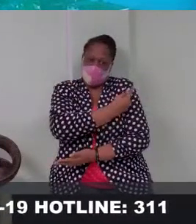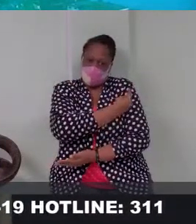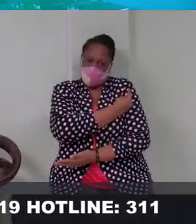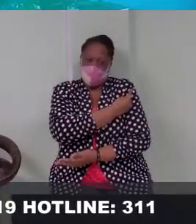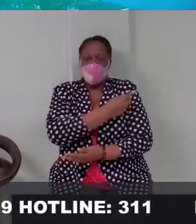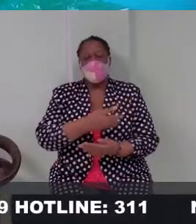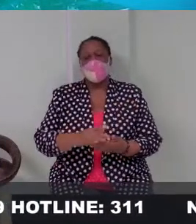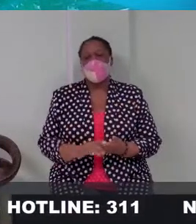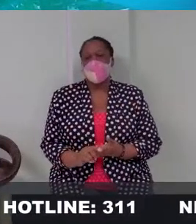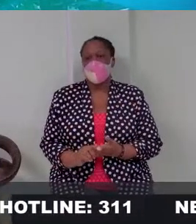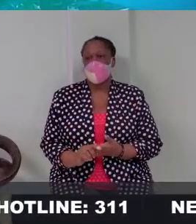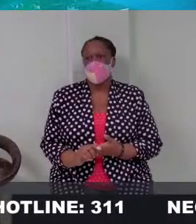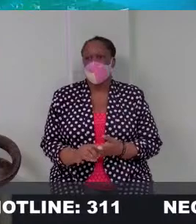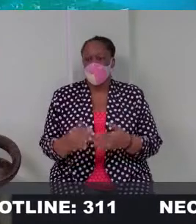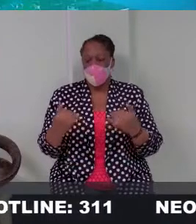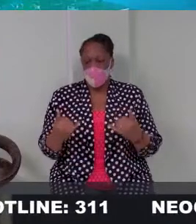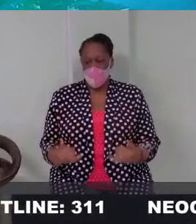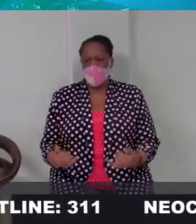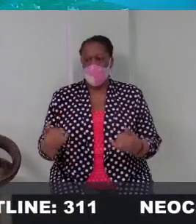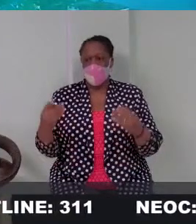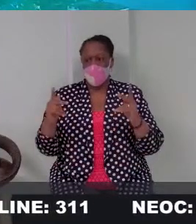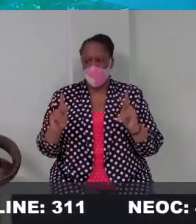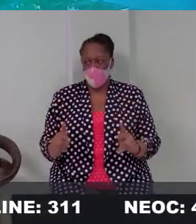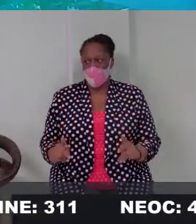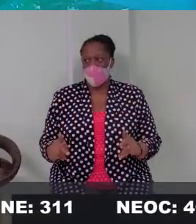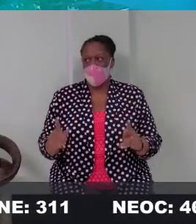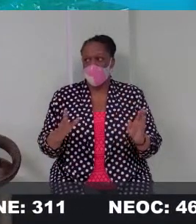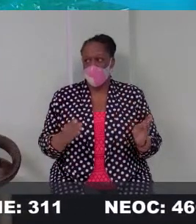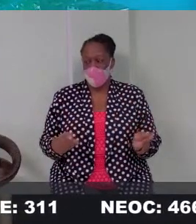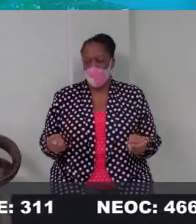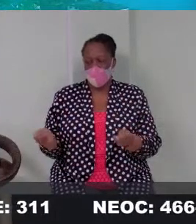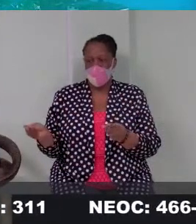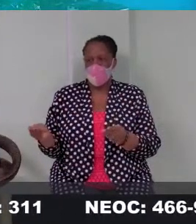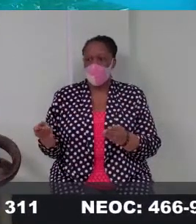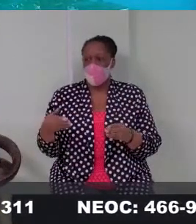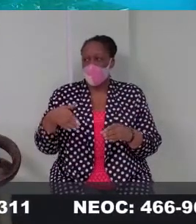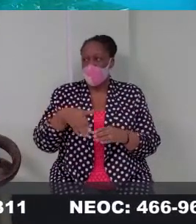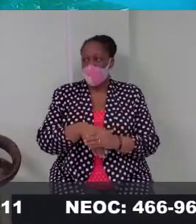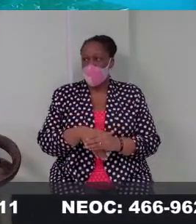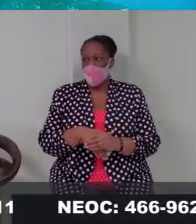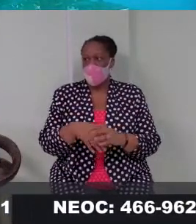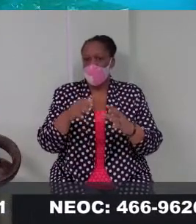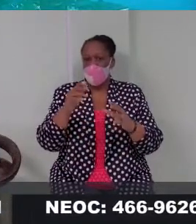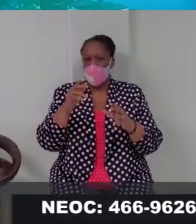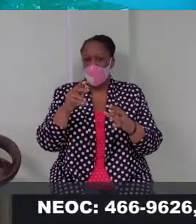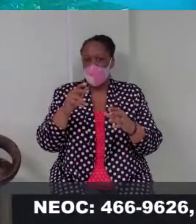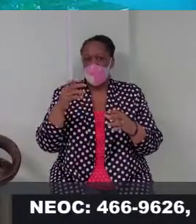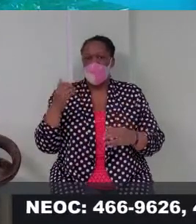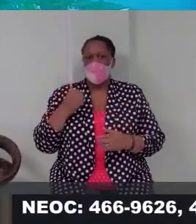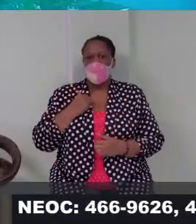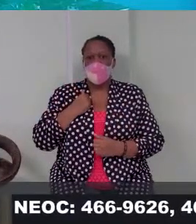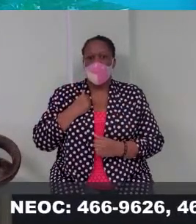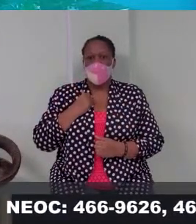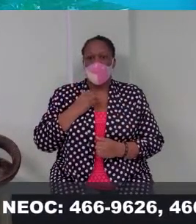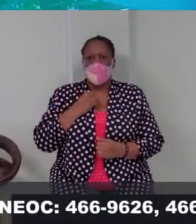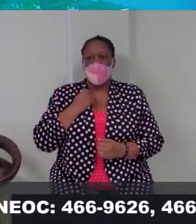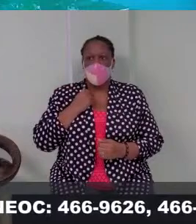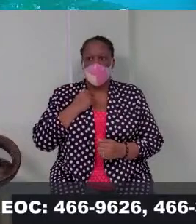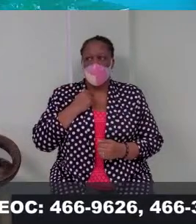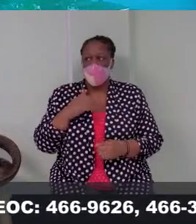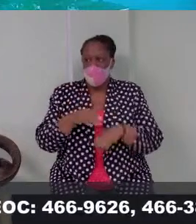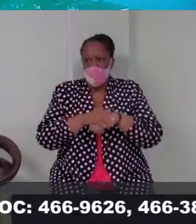COVID-19 vaccine, which has been rolled out in the United Kingdom. That's the good